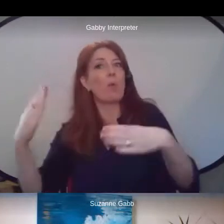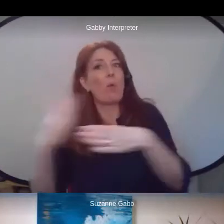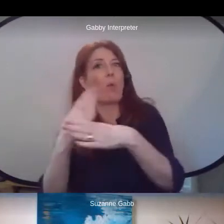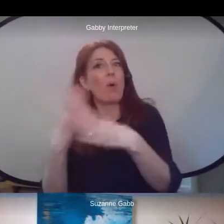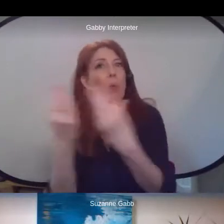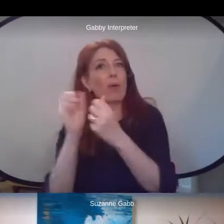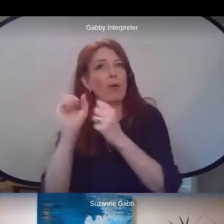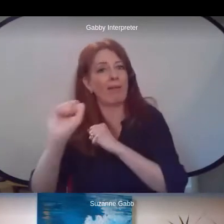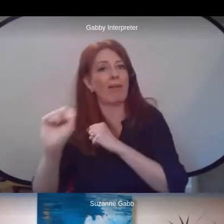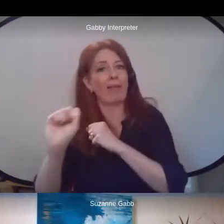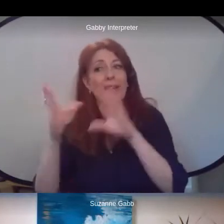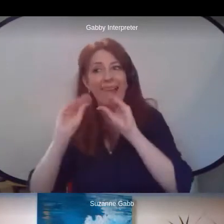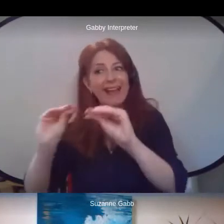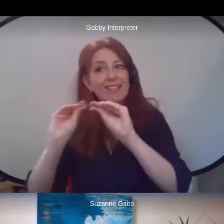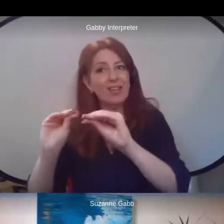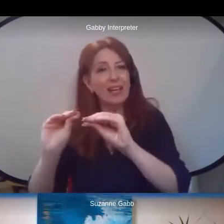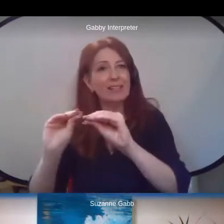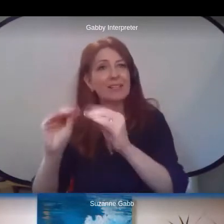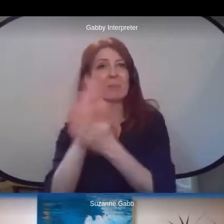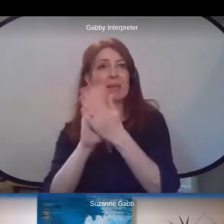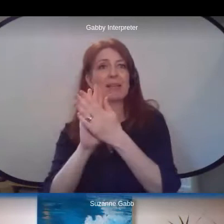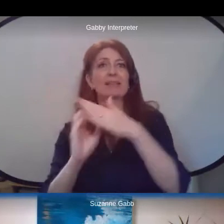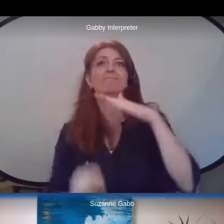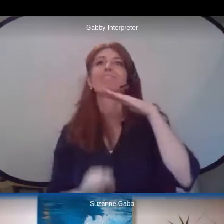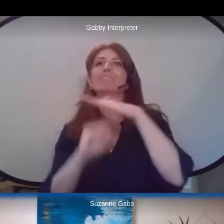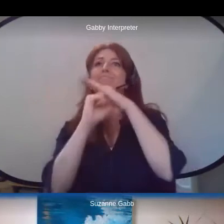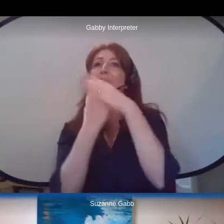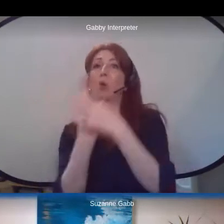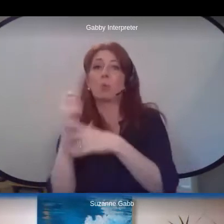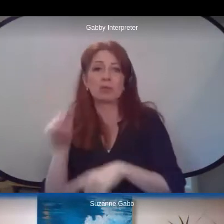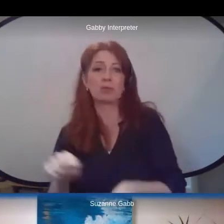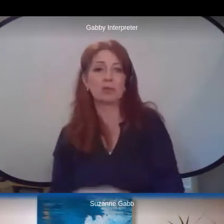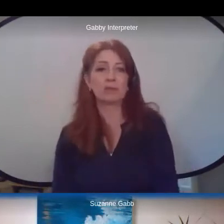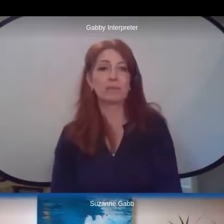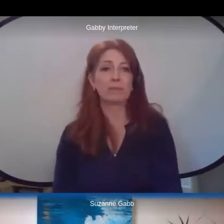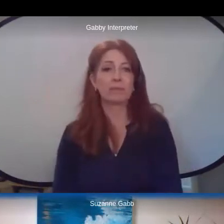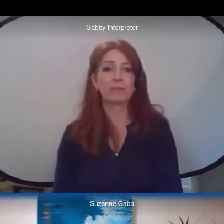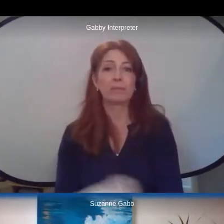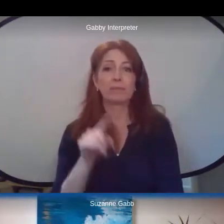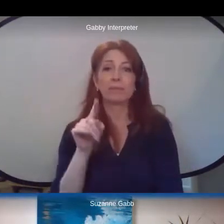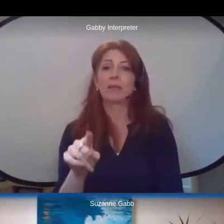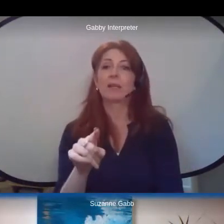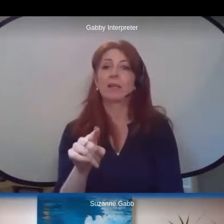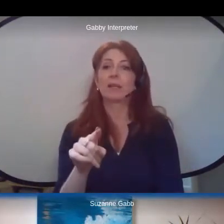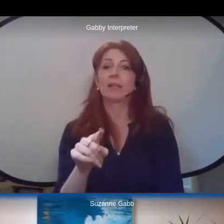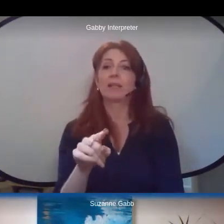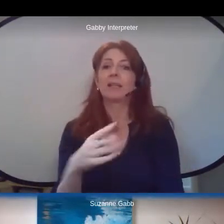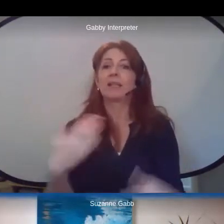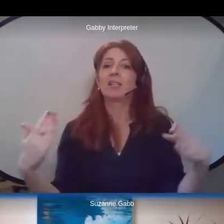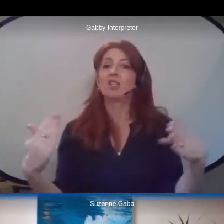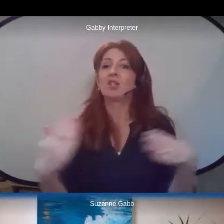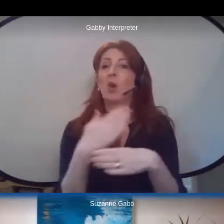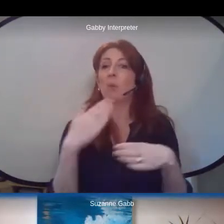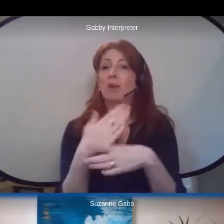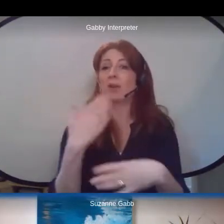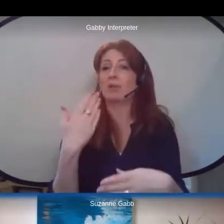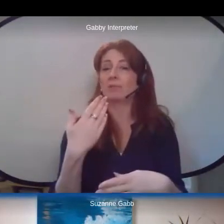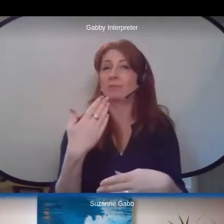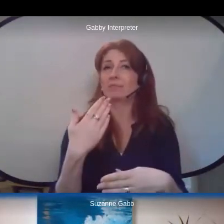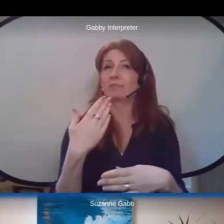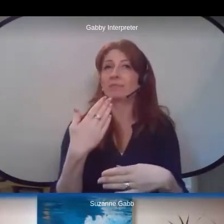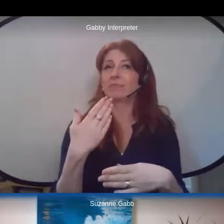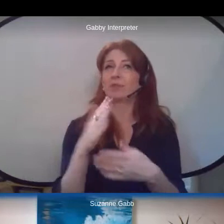maximizing the opportunities that comes with it? I think as an operator working with technology, we in the